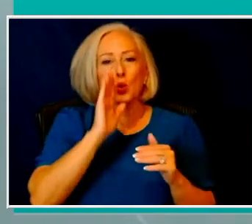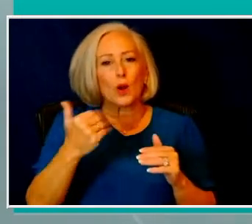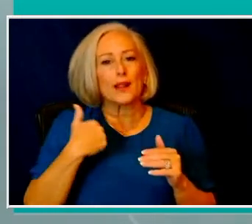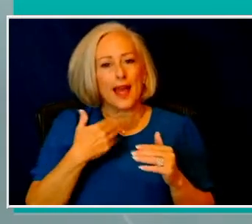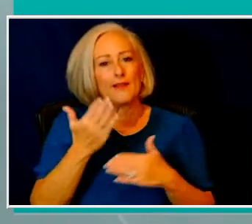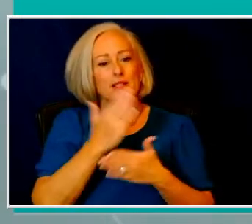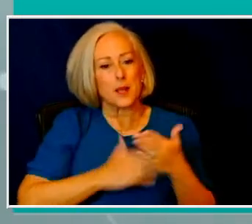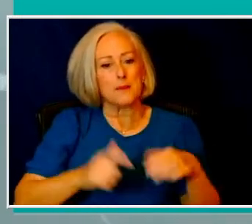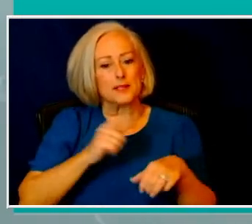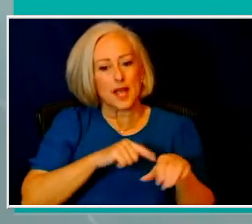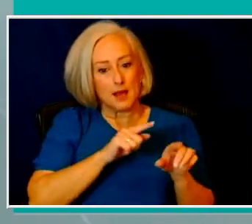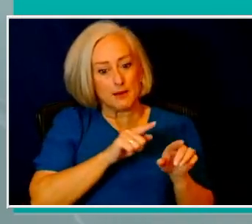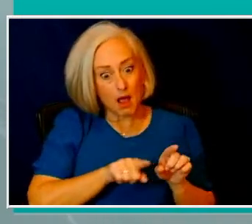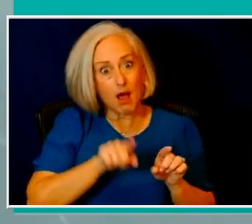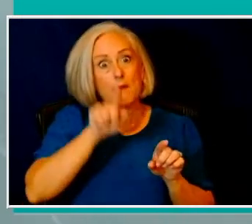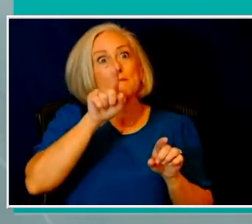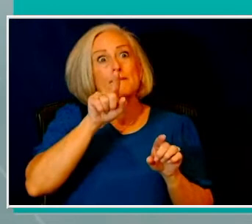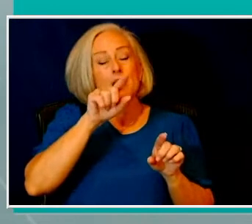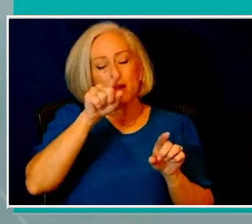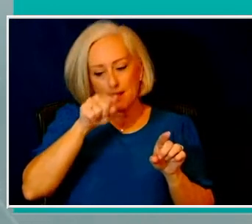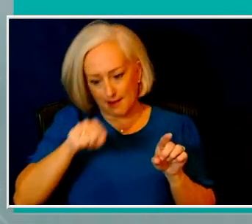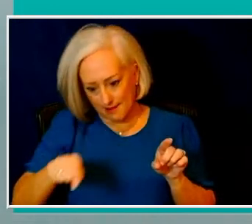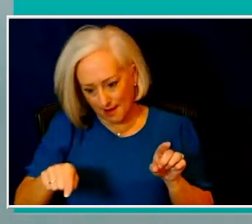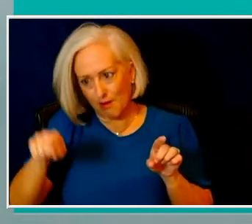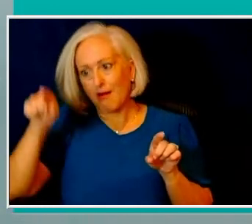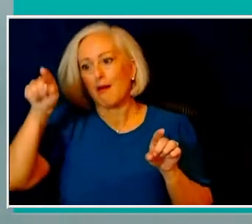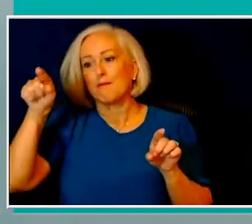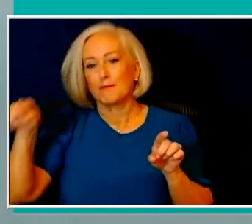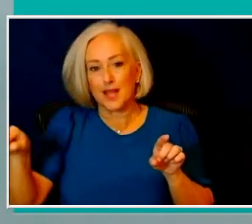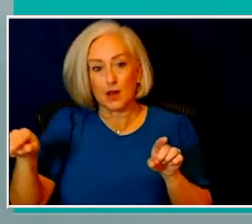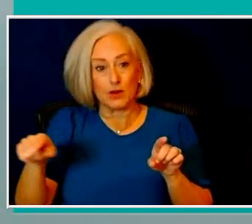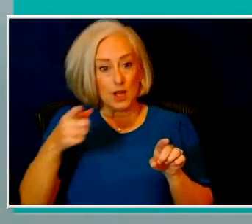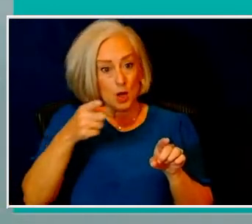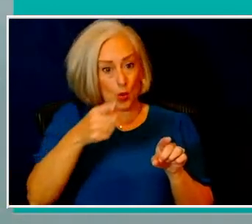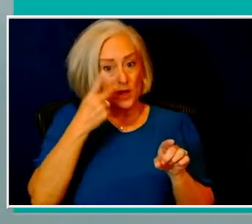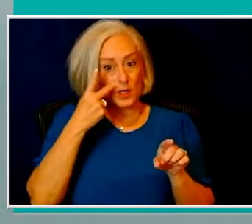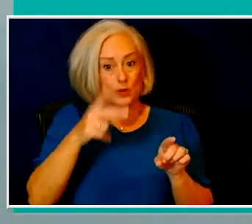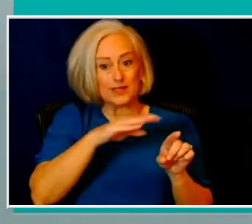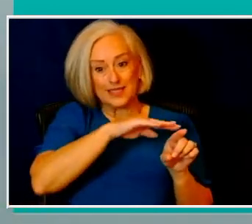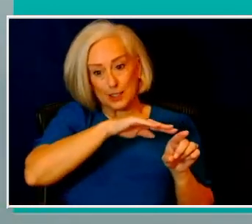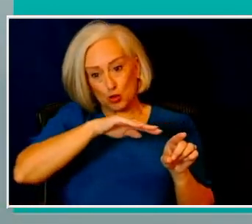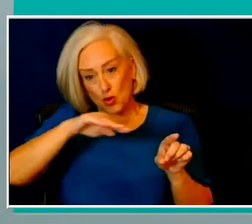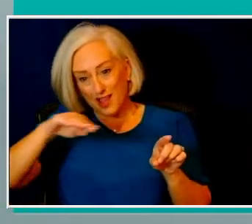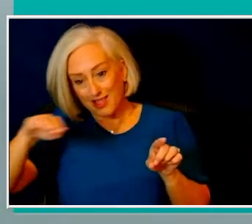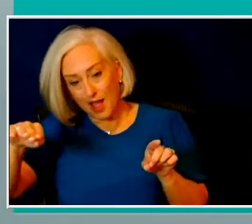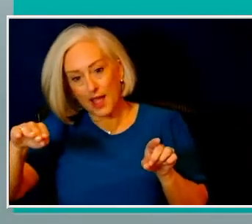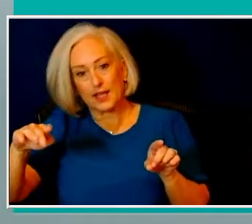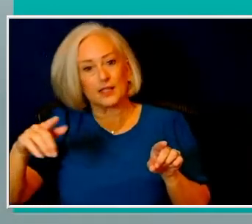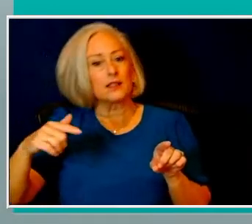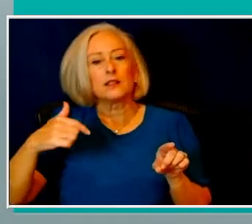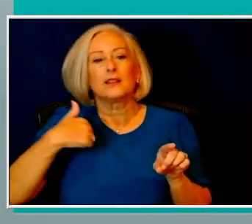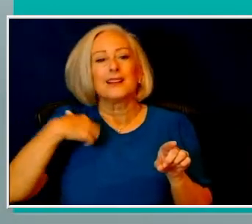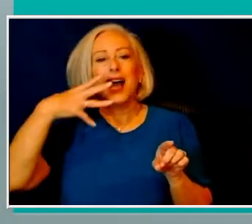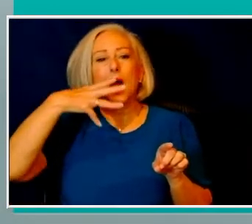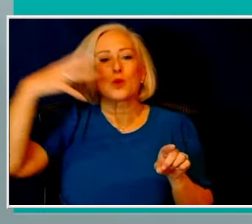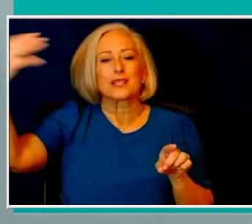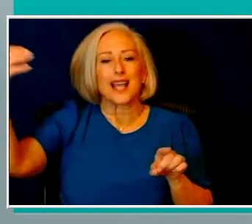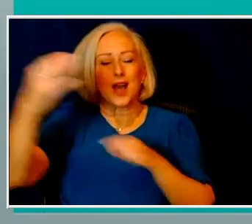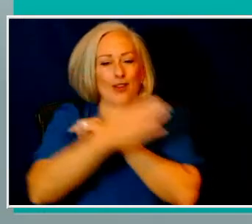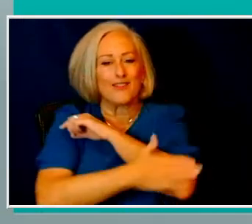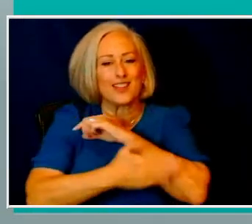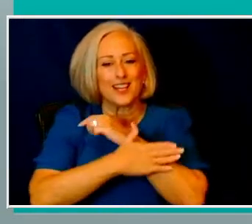middle of the graph, you see just this straight line. I want everyone to know I was out of the country for 3